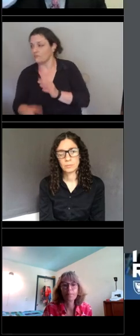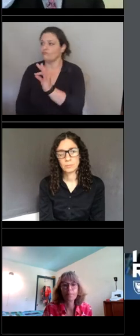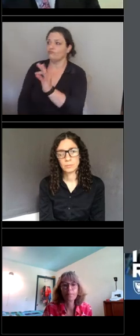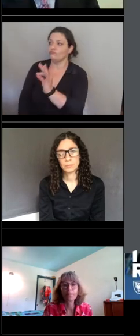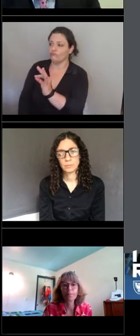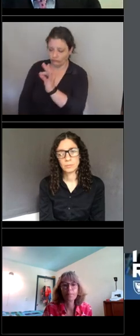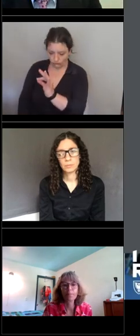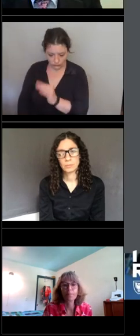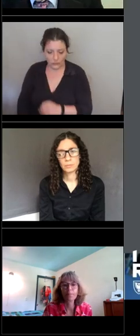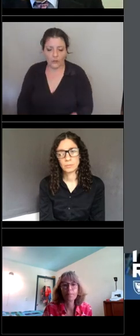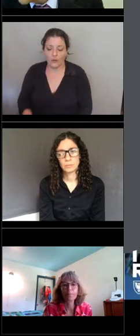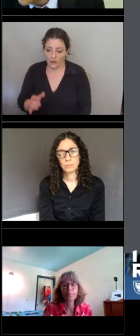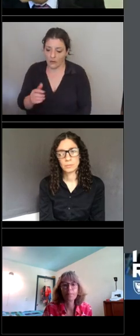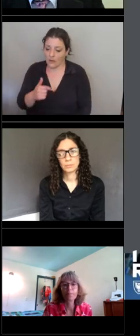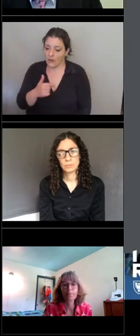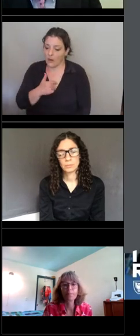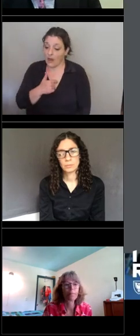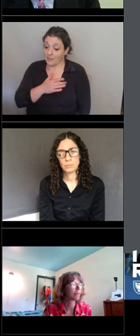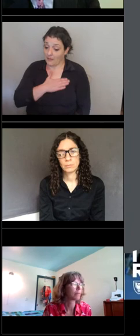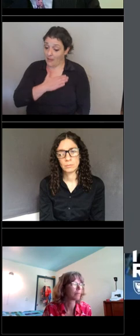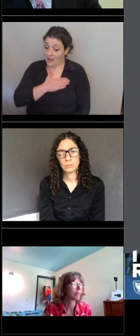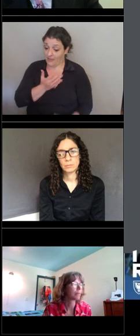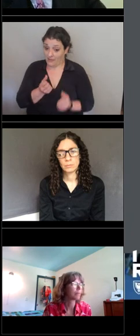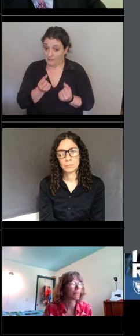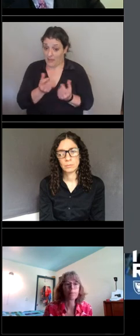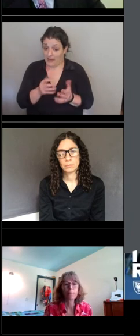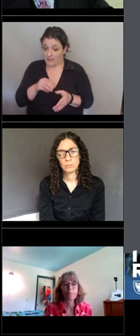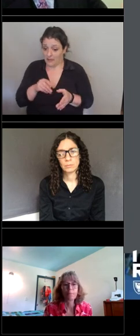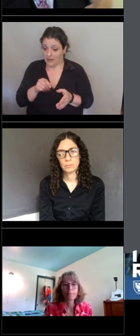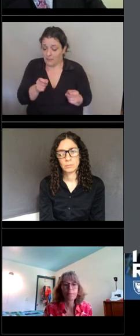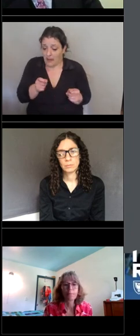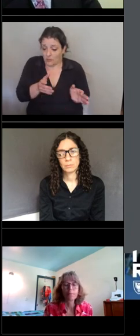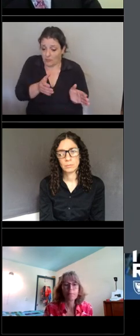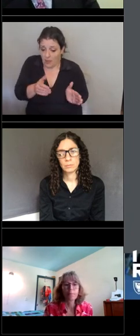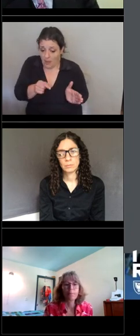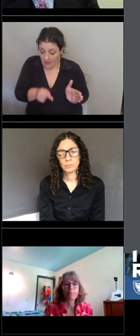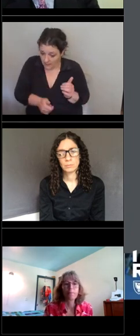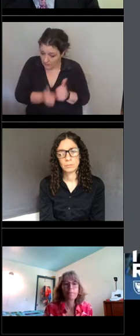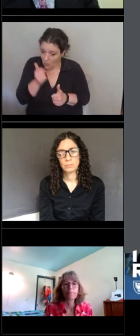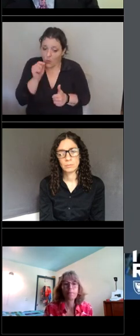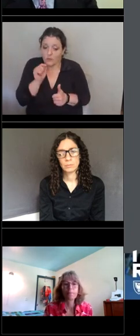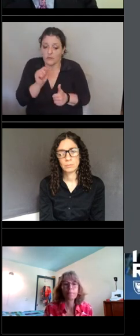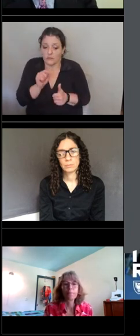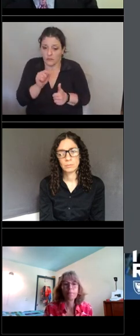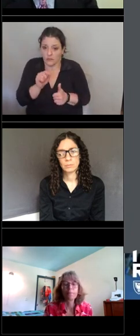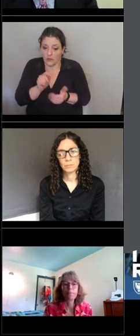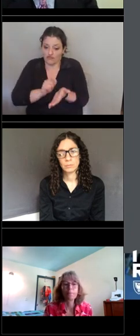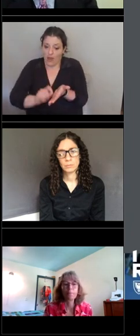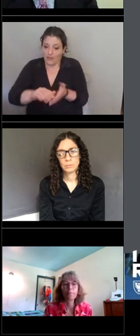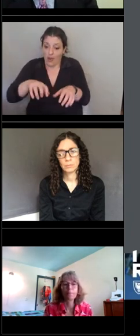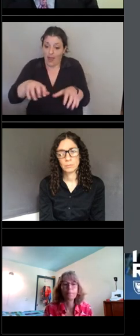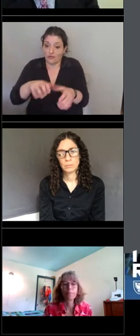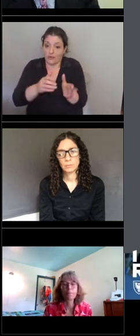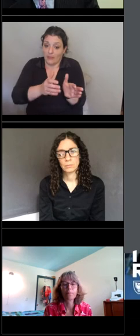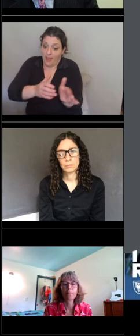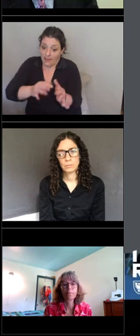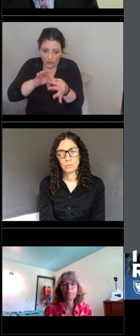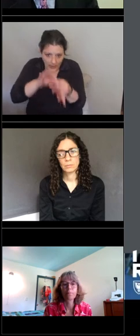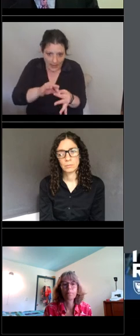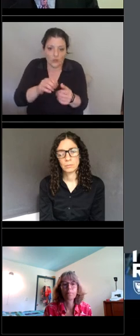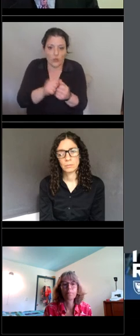a lot of the management plans, right, their actions, again, being mainly in monitoring and in research, a lot of them